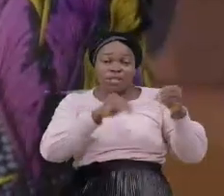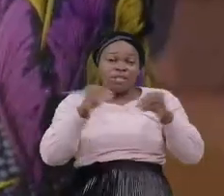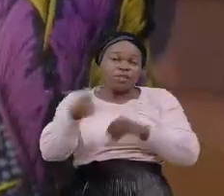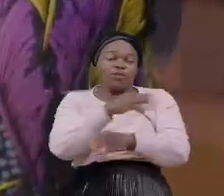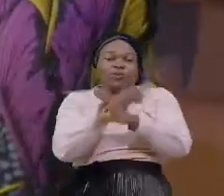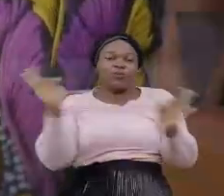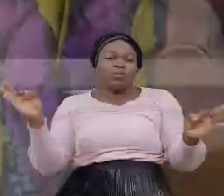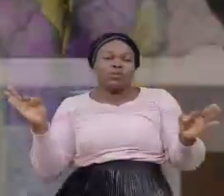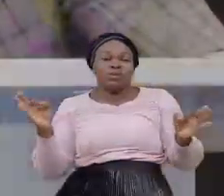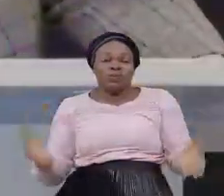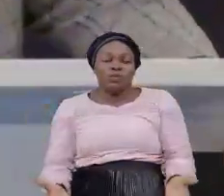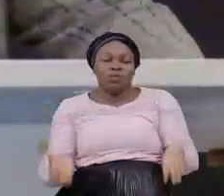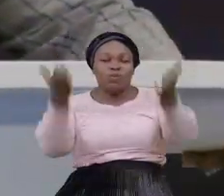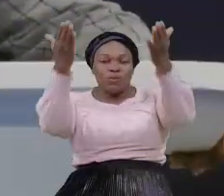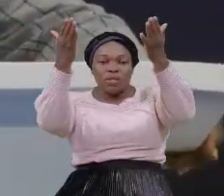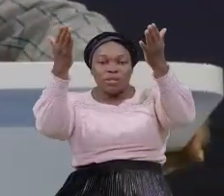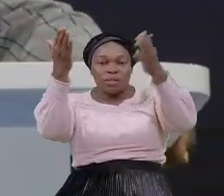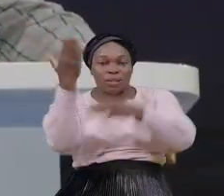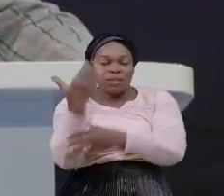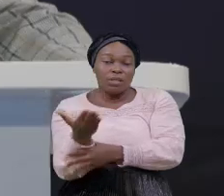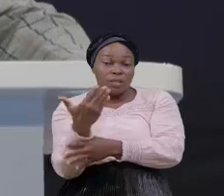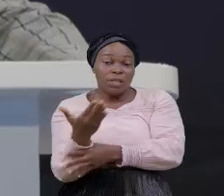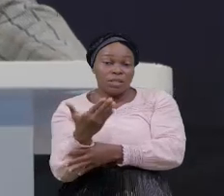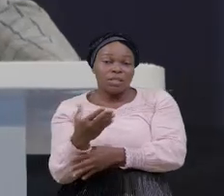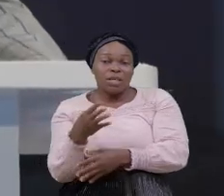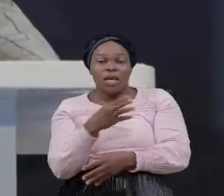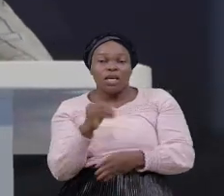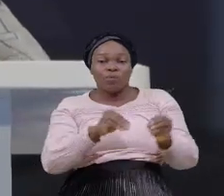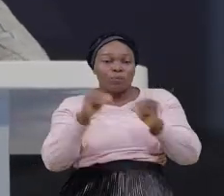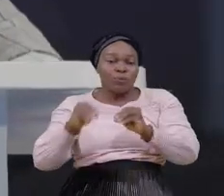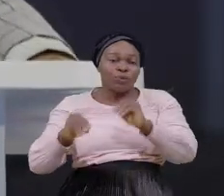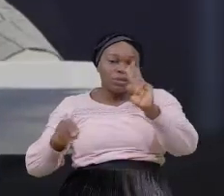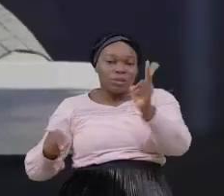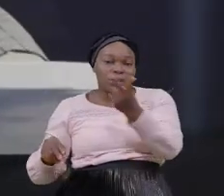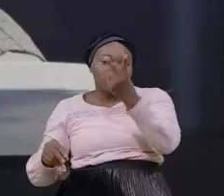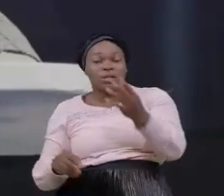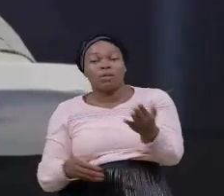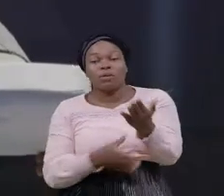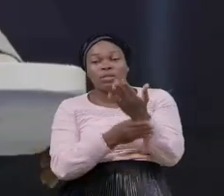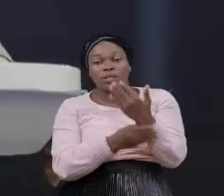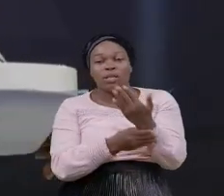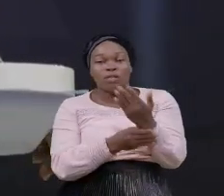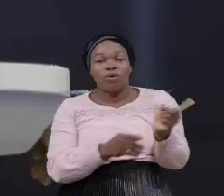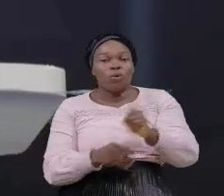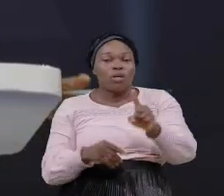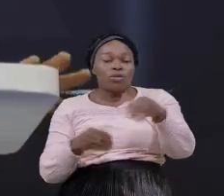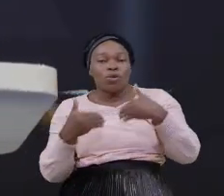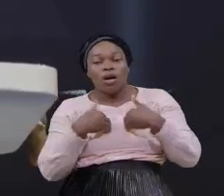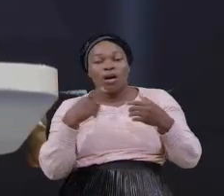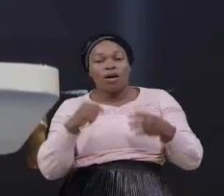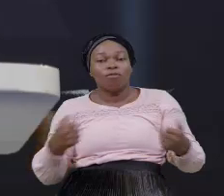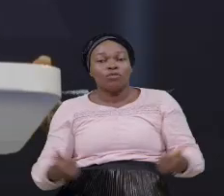your hand and lay the other hand where you have the challenge.